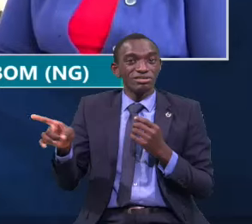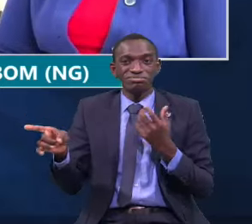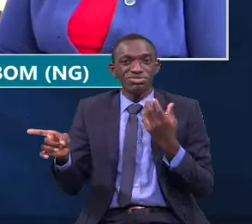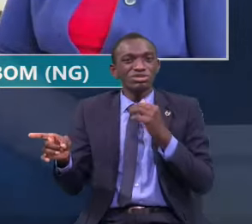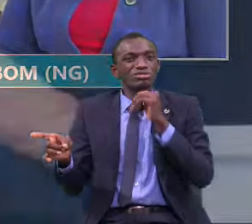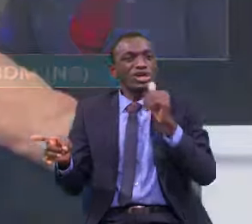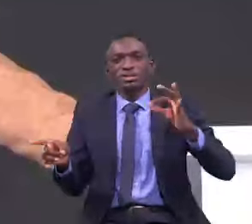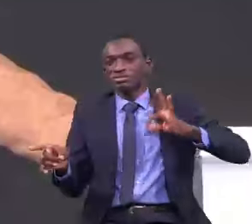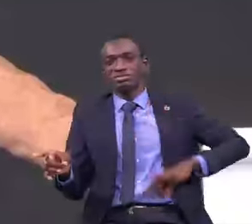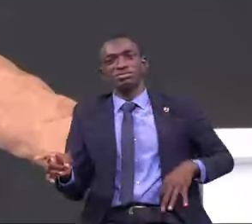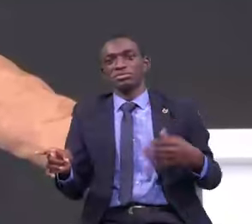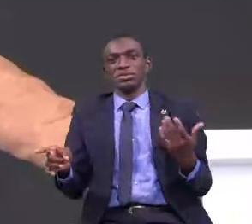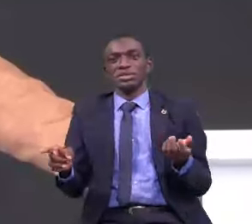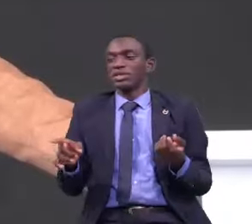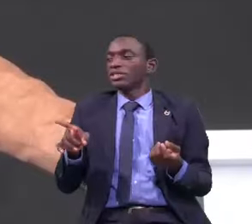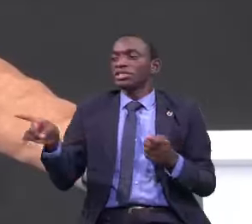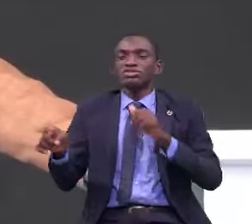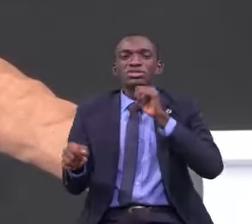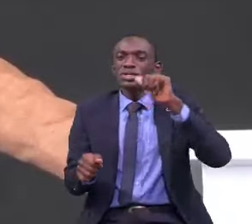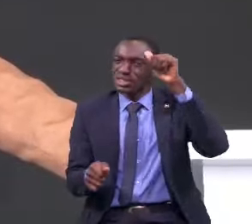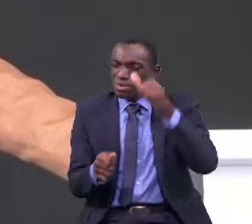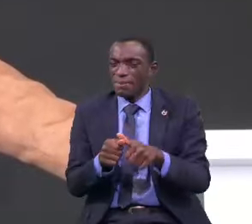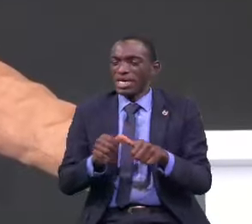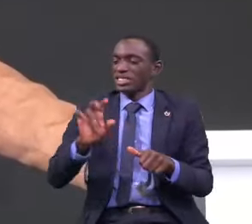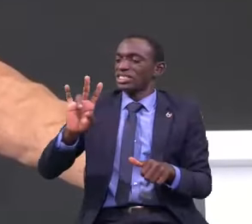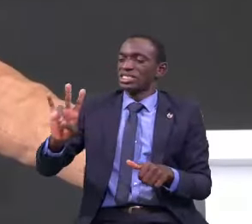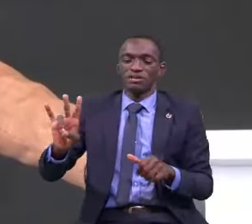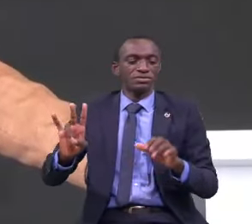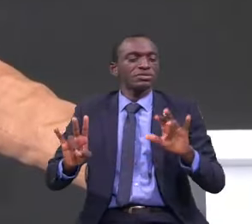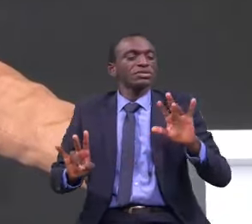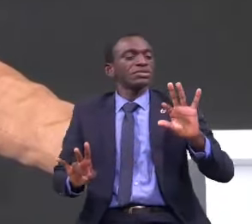That didn't make me to remember 7 times 9.